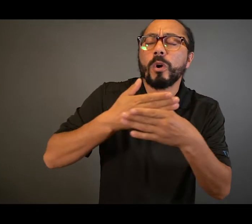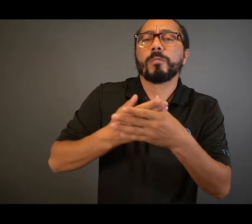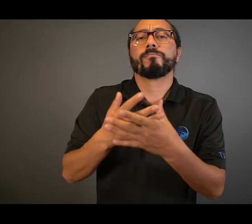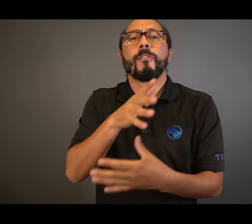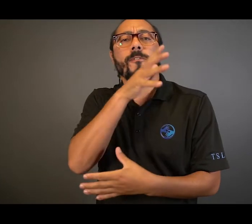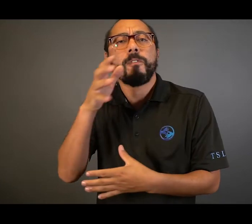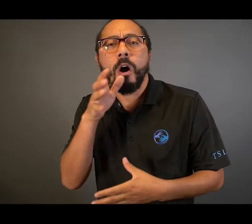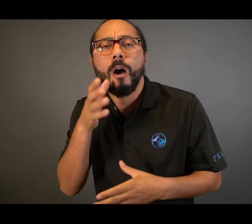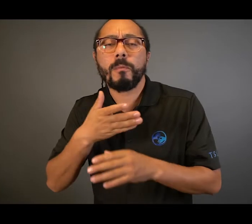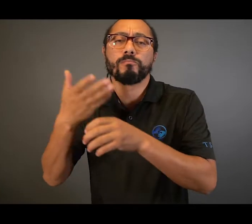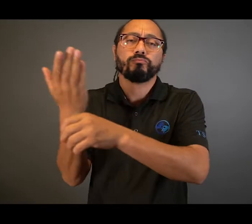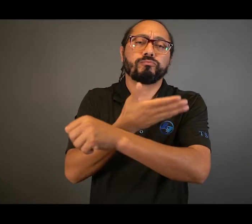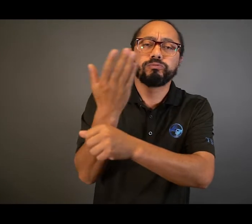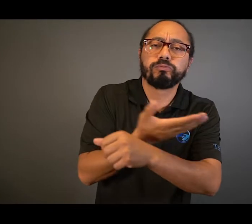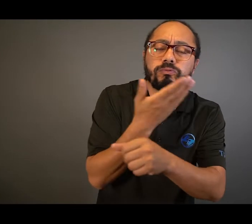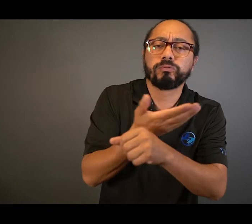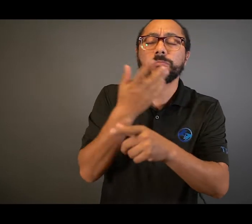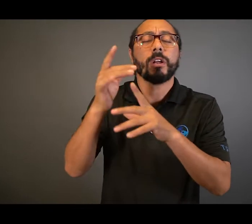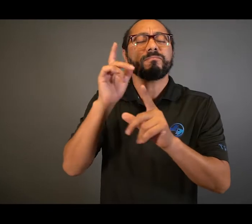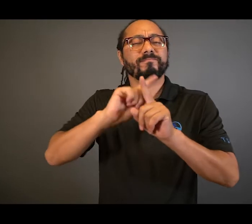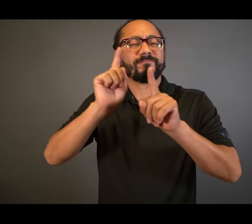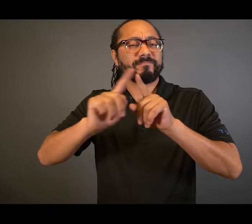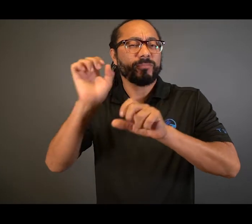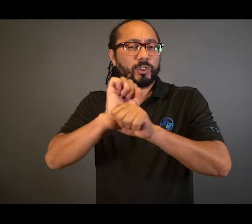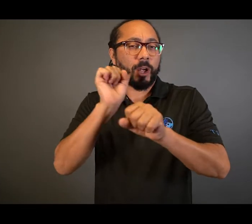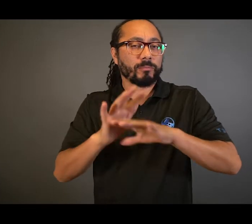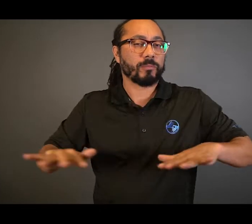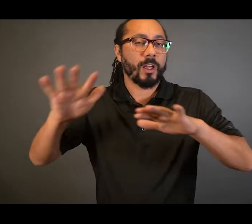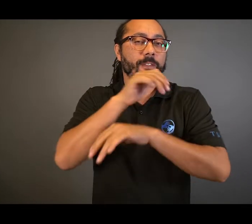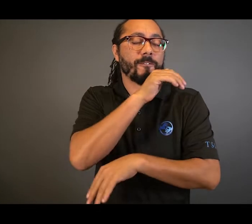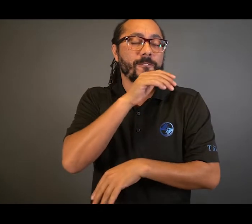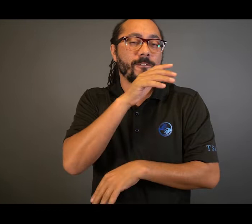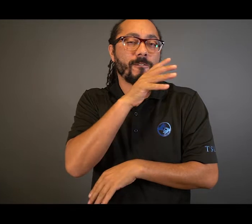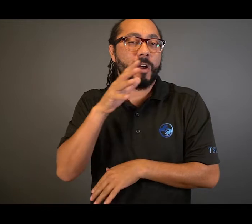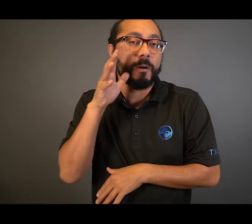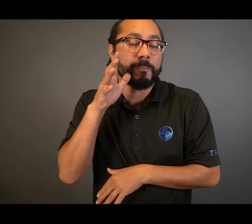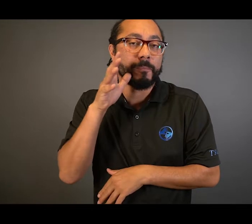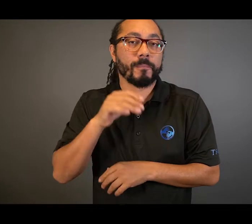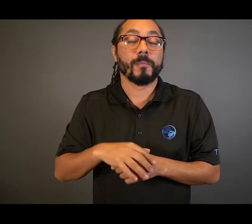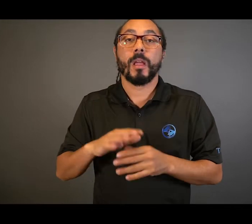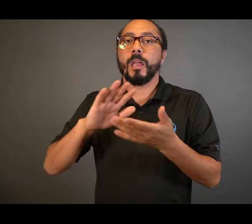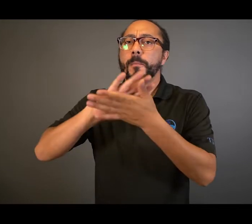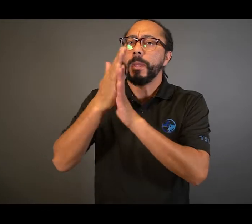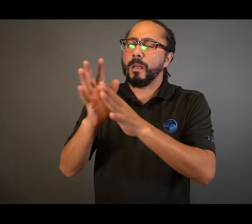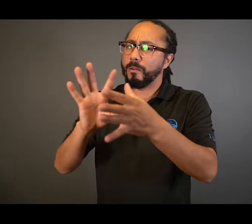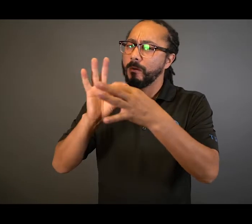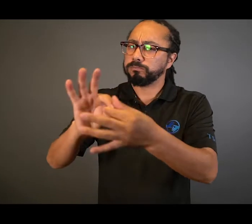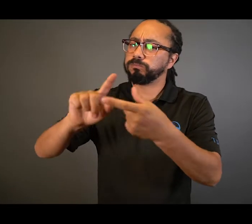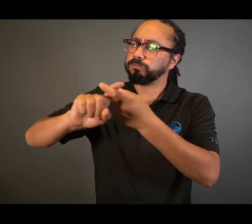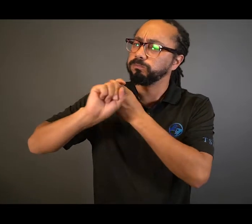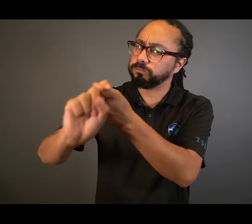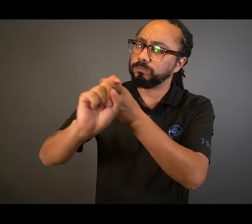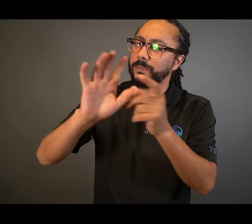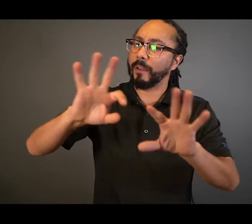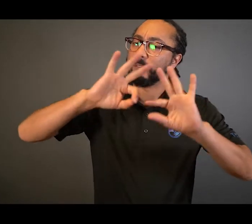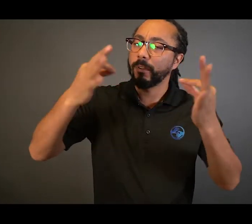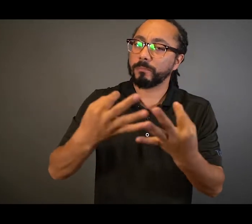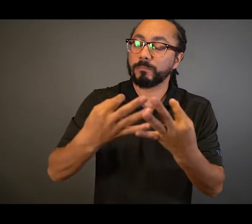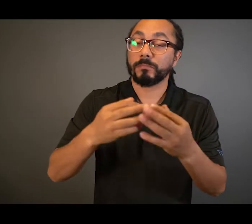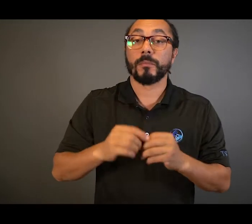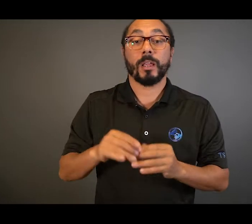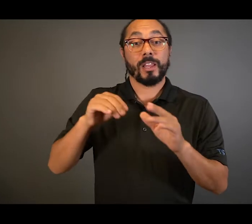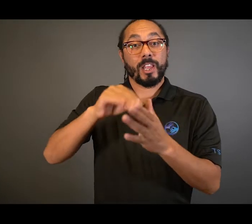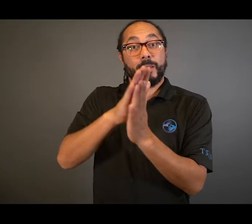harvesting crops, and doing various other jobs around the farm. He became a lifelong friend of the Montgomery's family. In